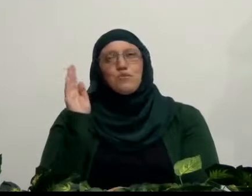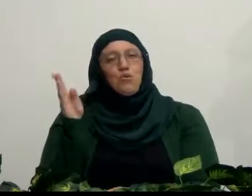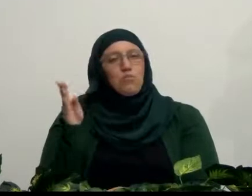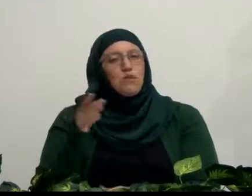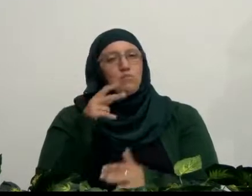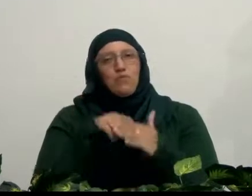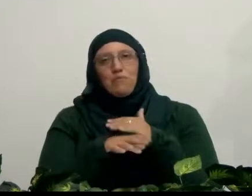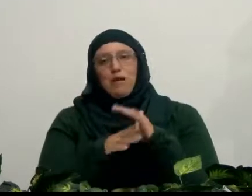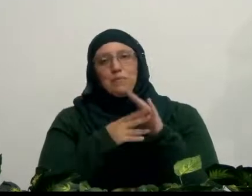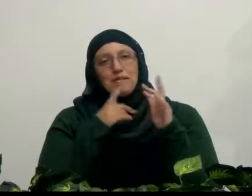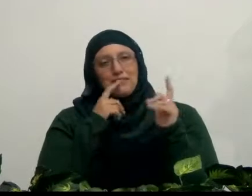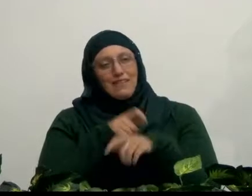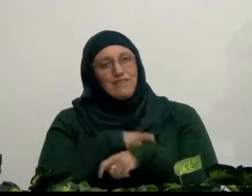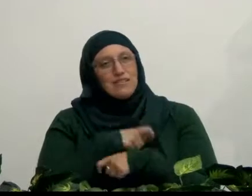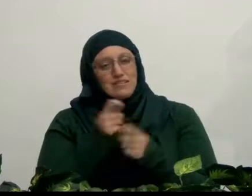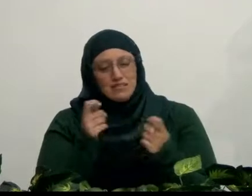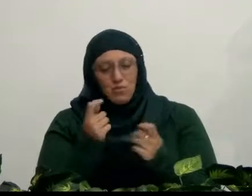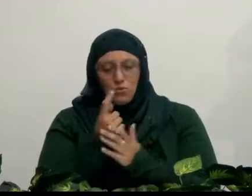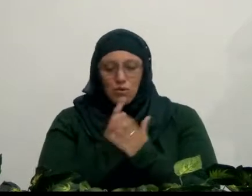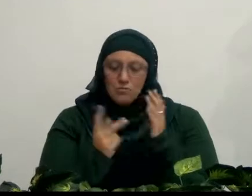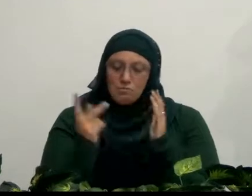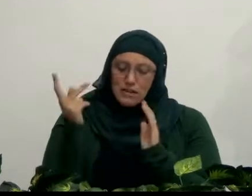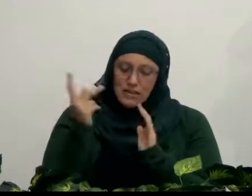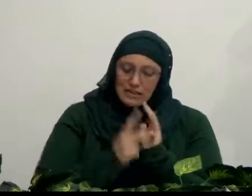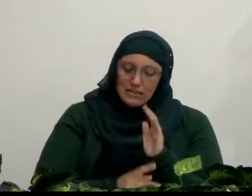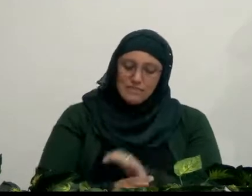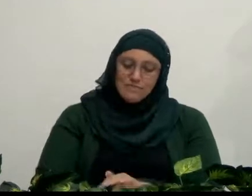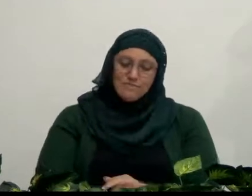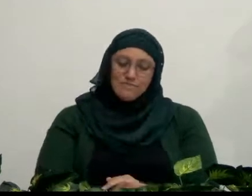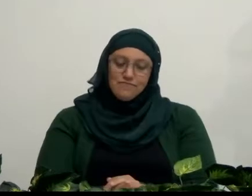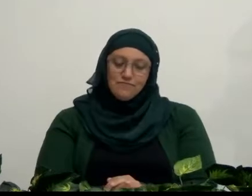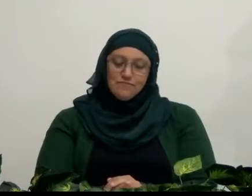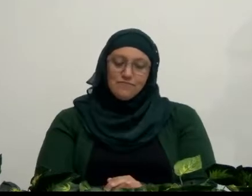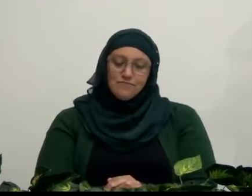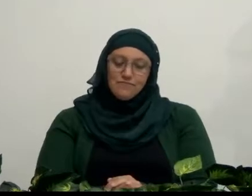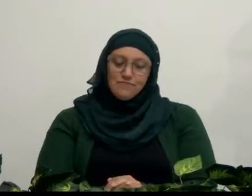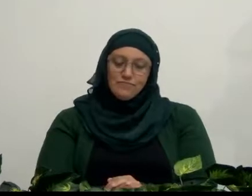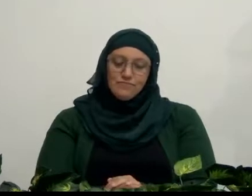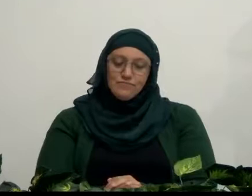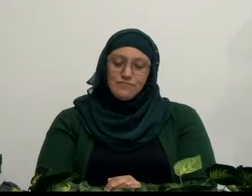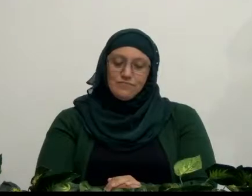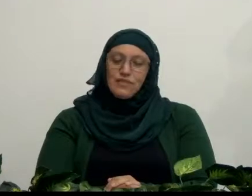words. It's really humbling to have the opportunity to